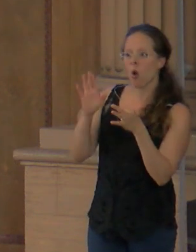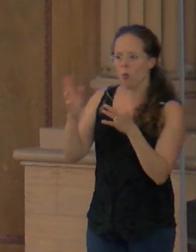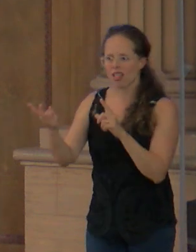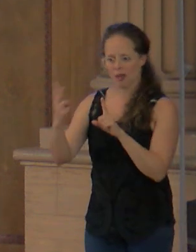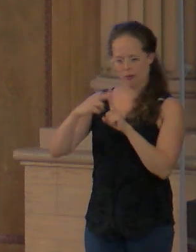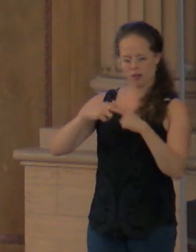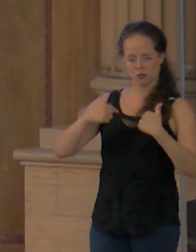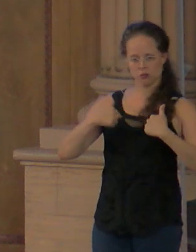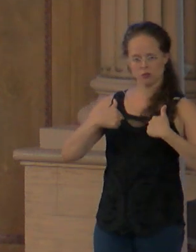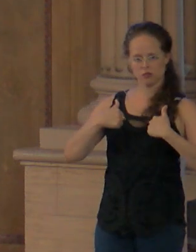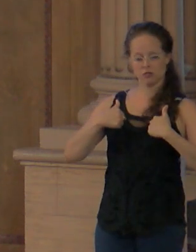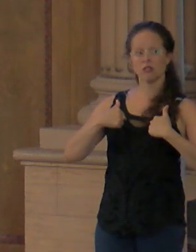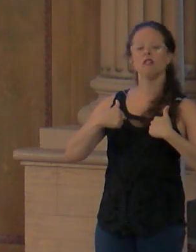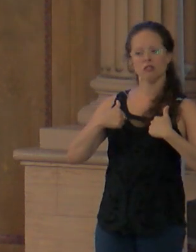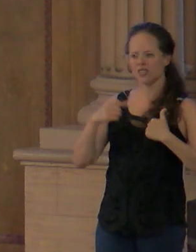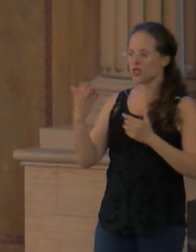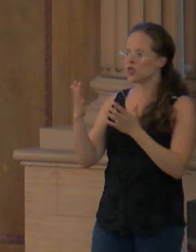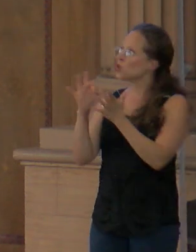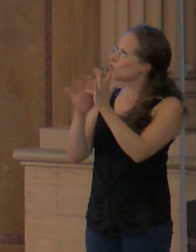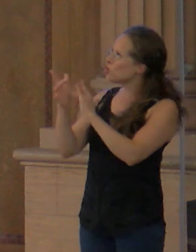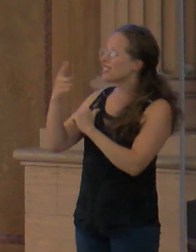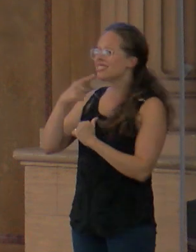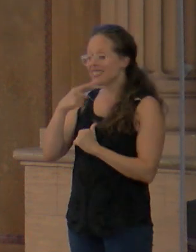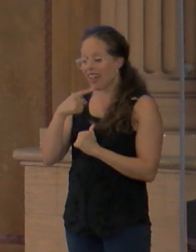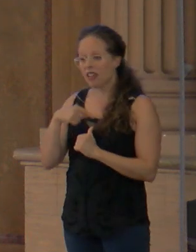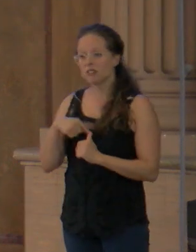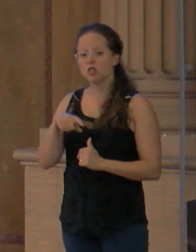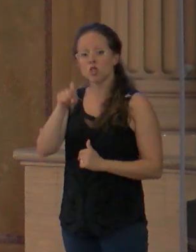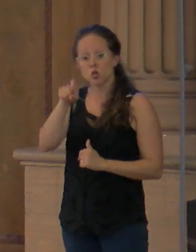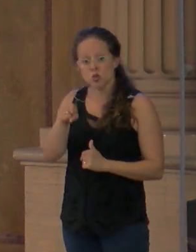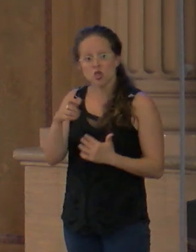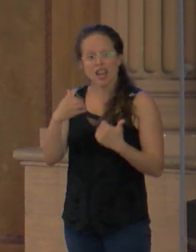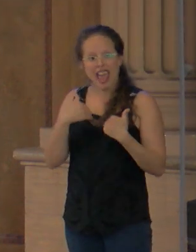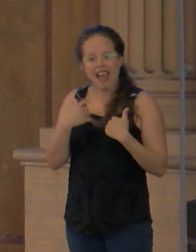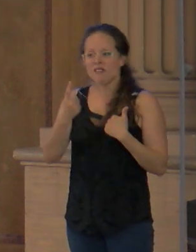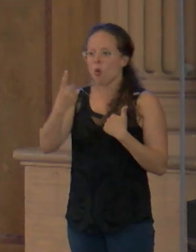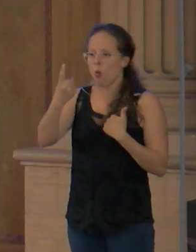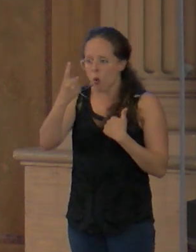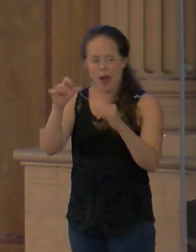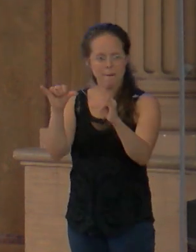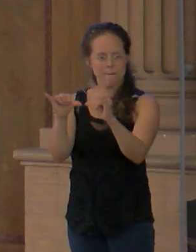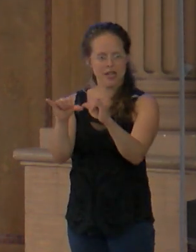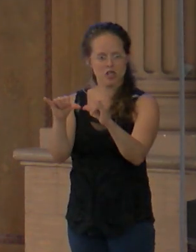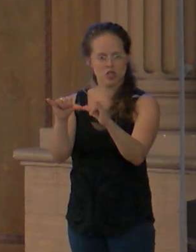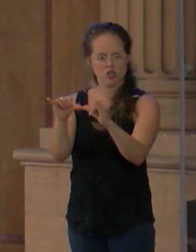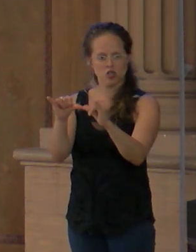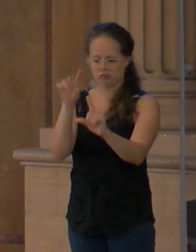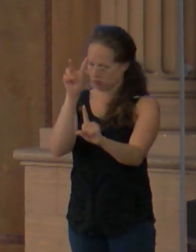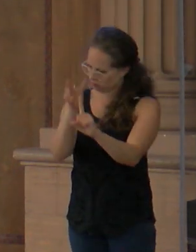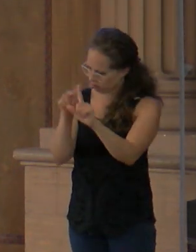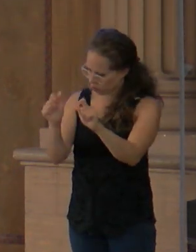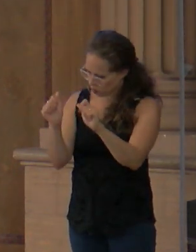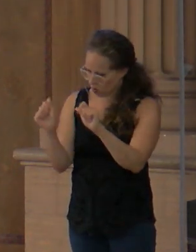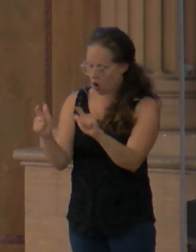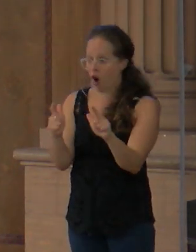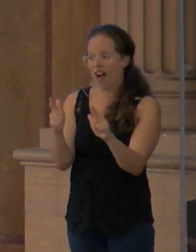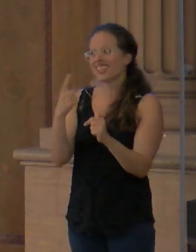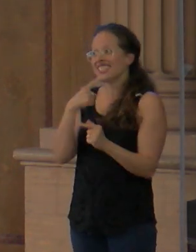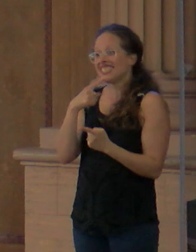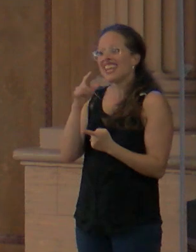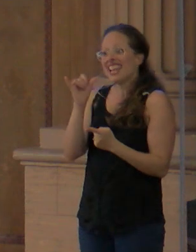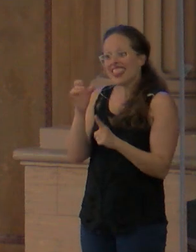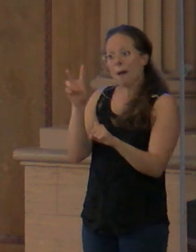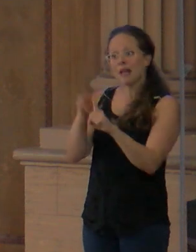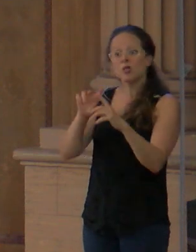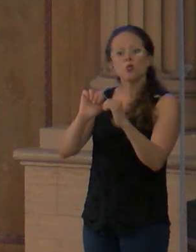So Jesus took this concept. You should have one set of stones, one set of weights, and he applied it to how we assess other people